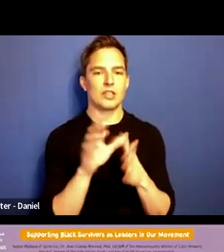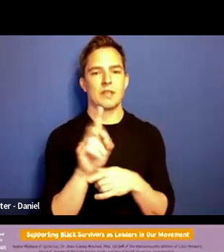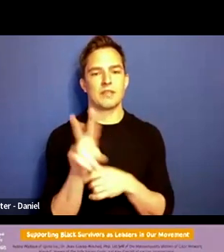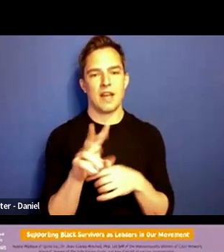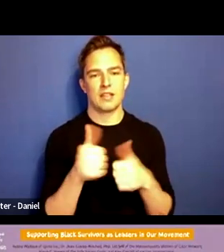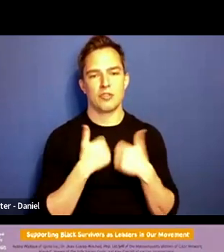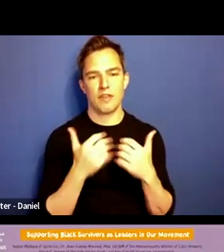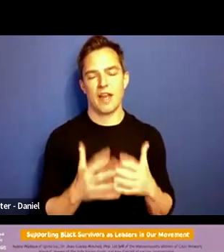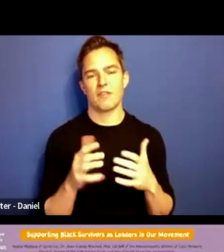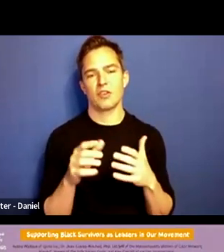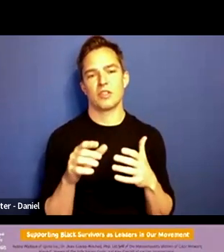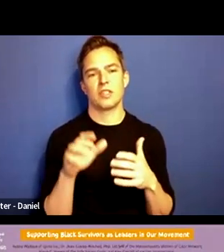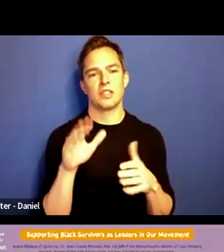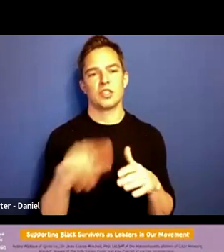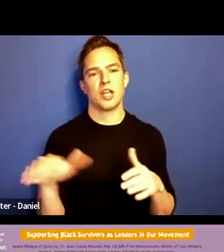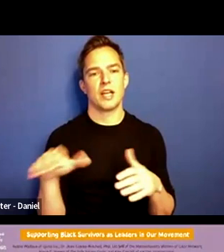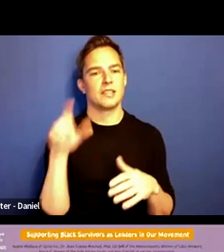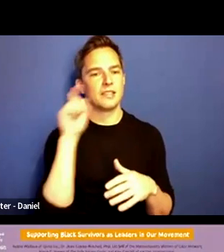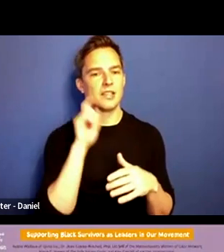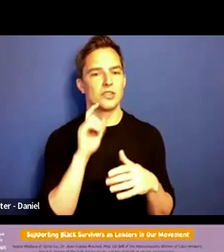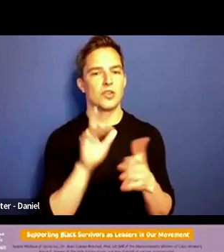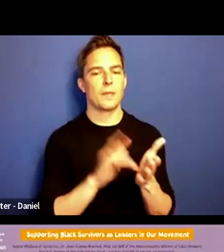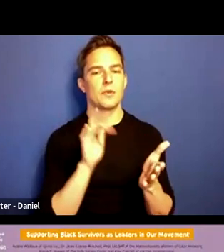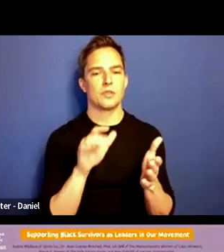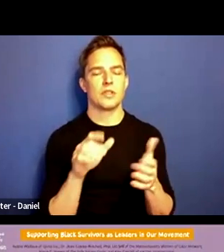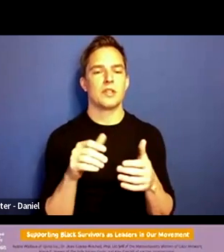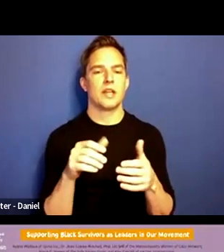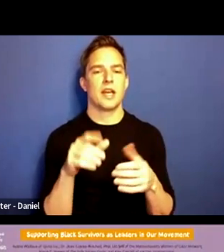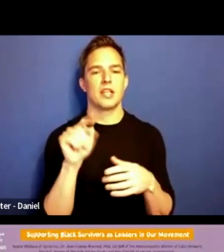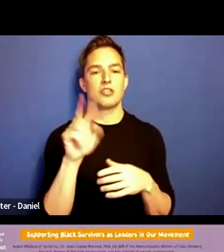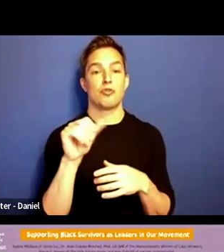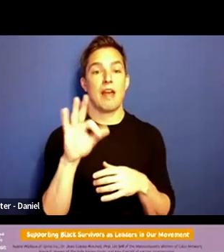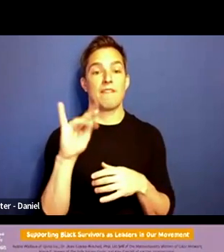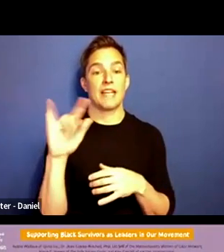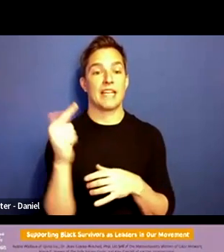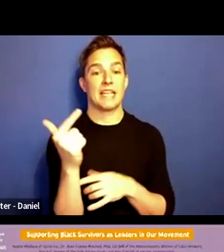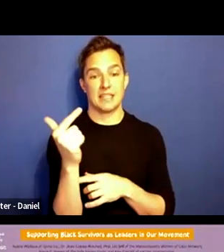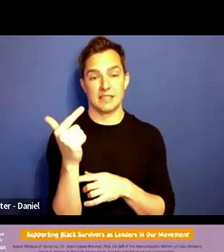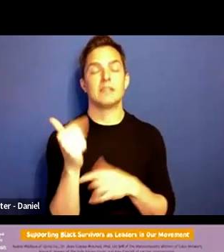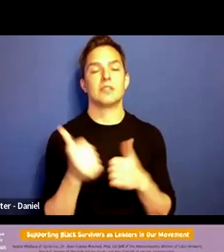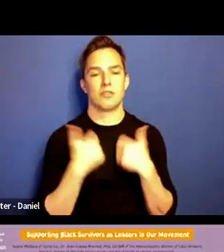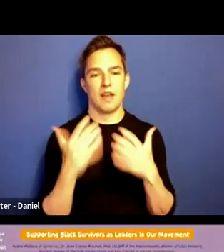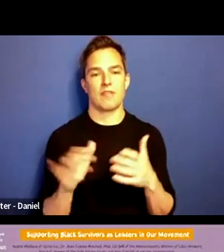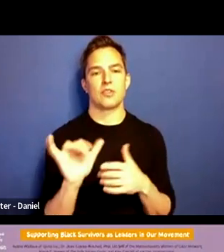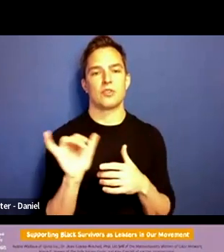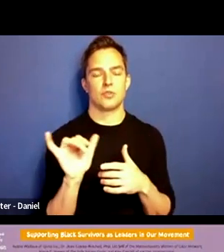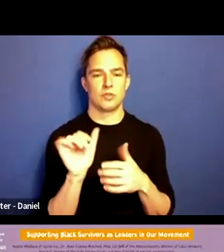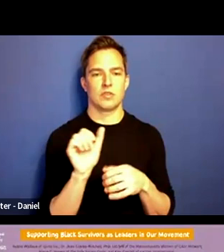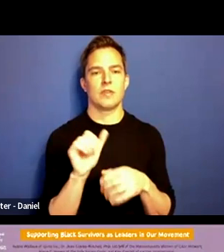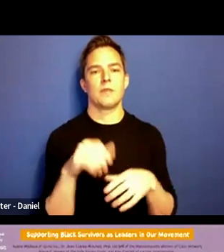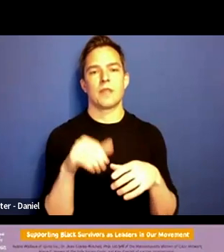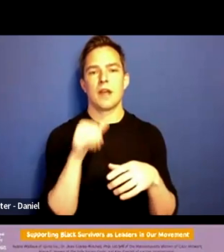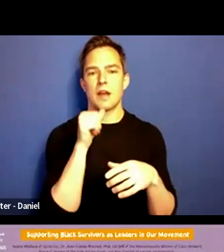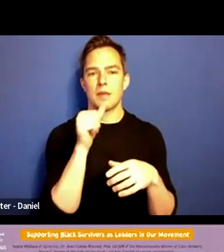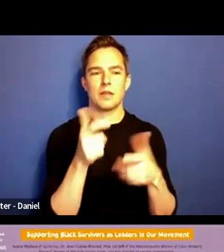survivors, and child sexual abuse survivors, and human trafficking survivors. And I'm not a fan of carceral work or